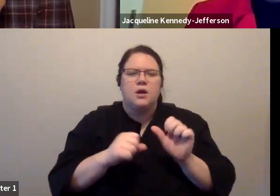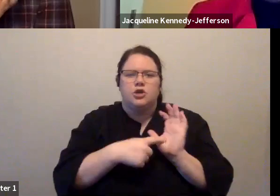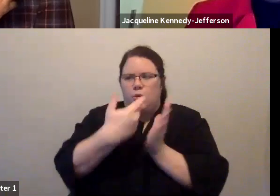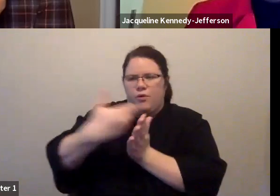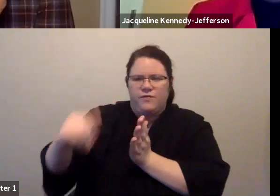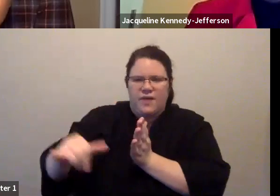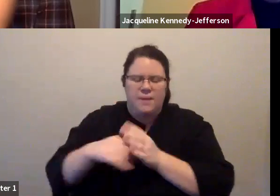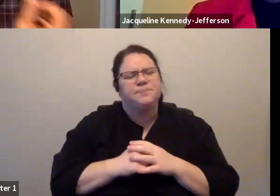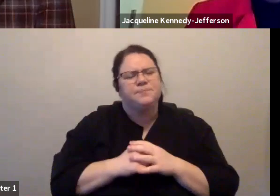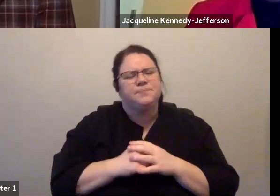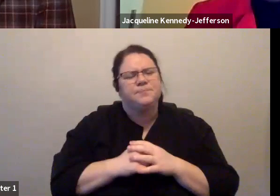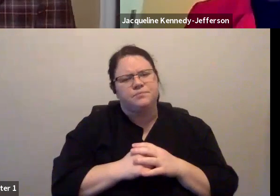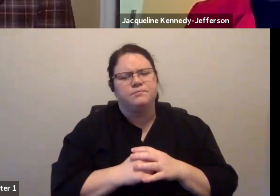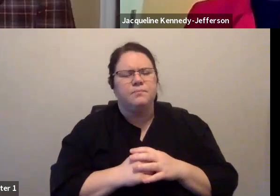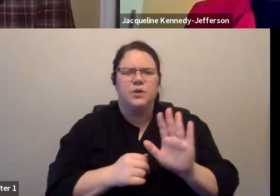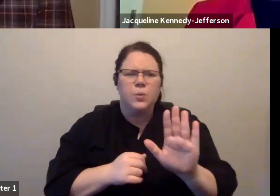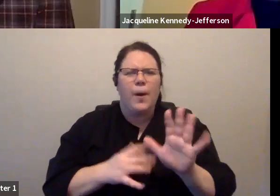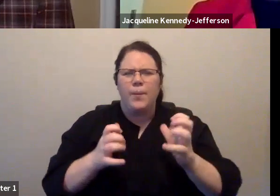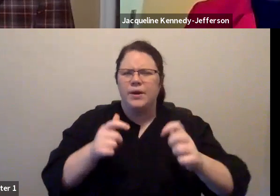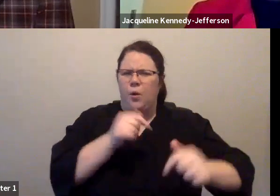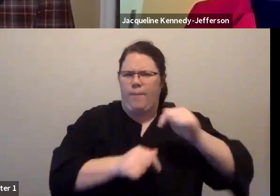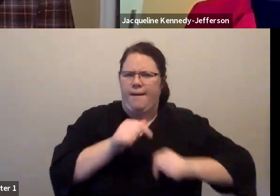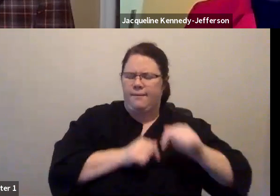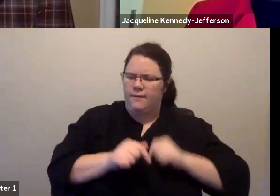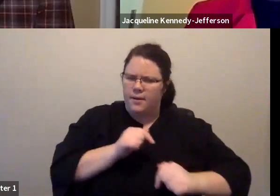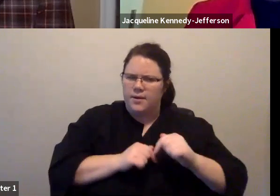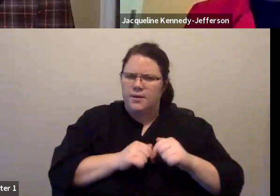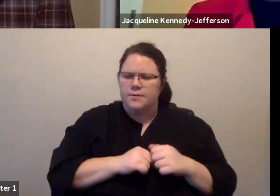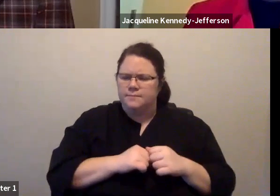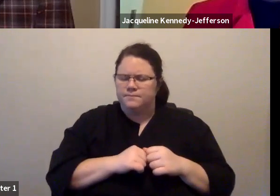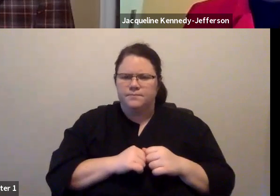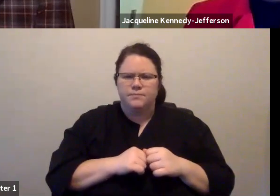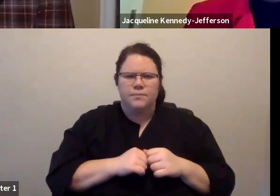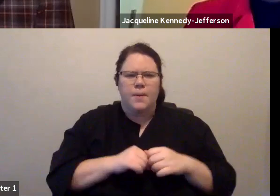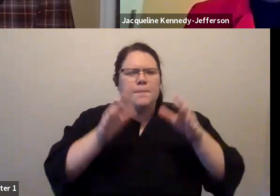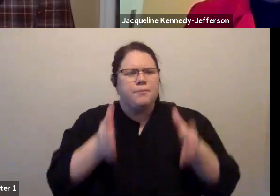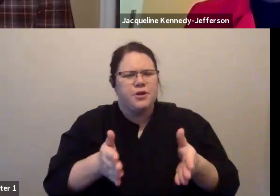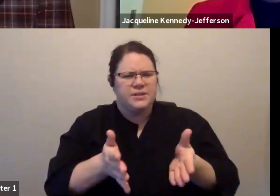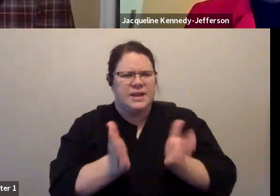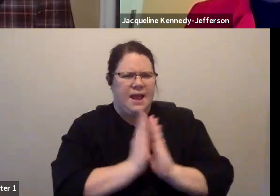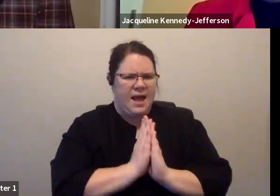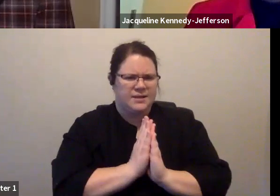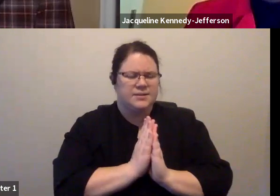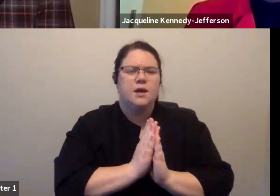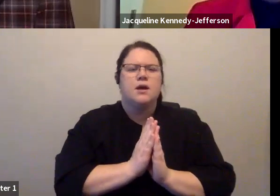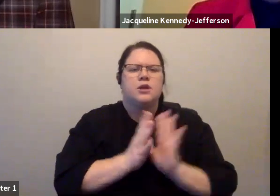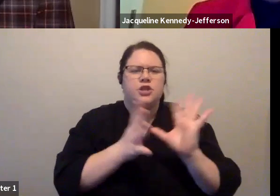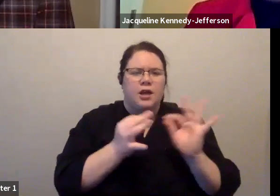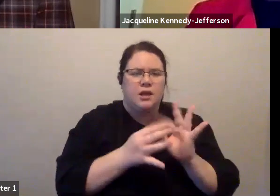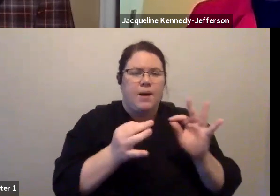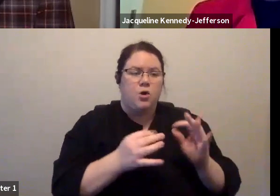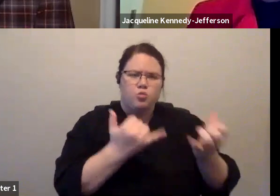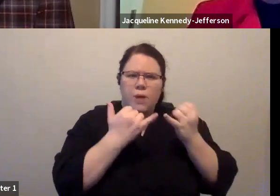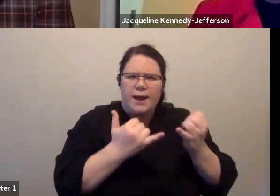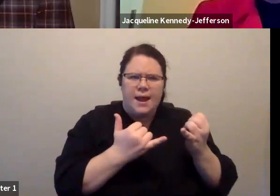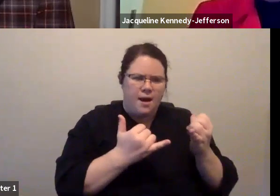to almost take a little bit of a step back, just a minute about that question from a moment to a movement, because we've been seeing a lot of